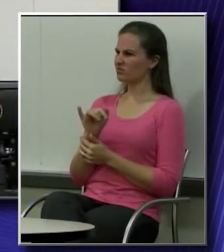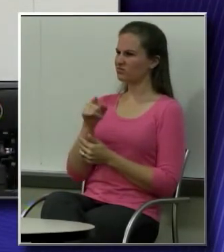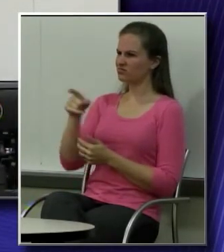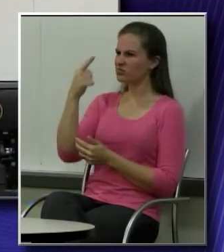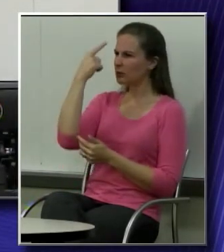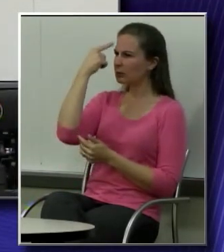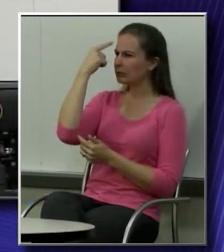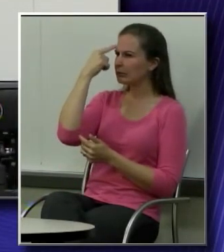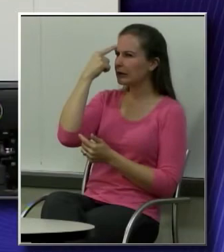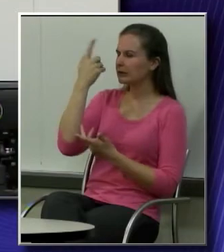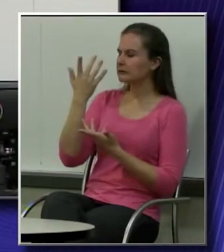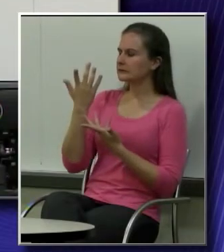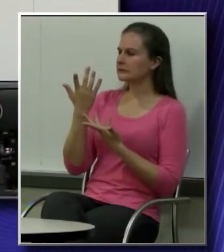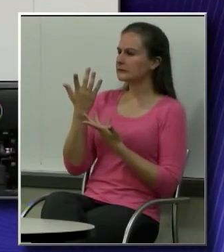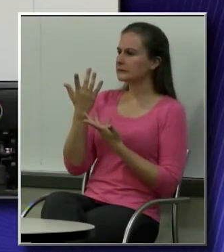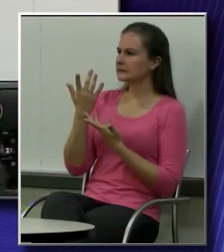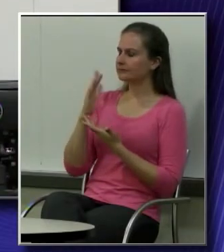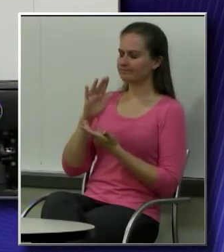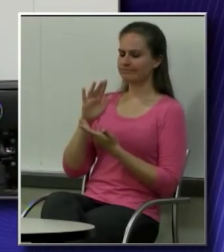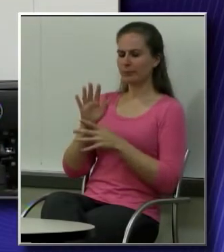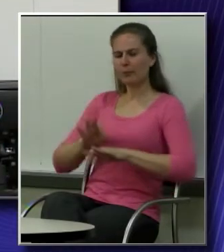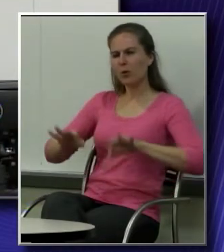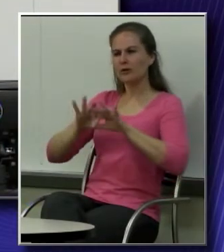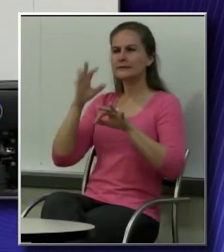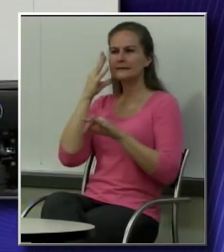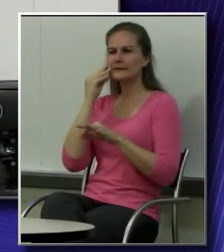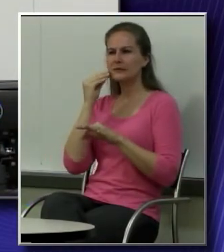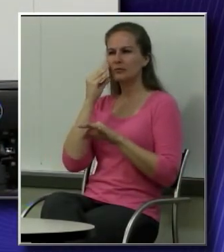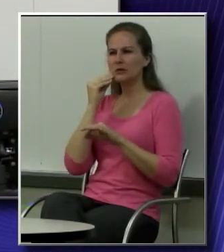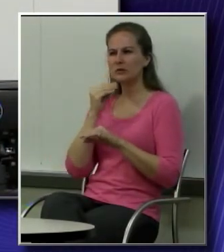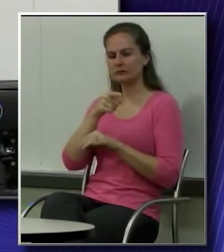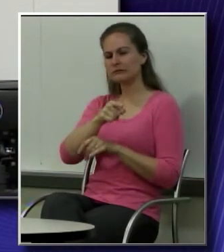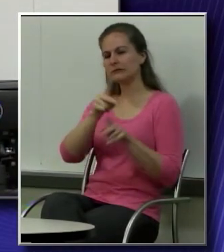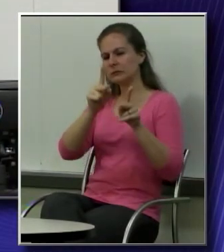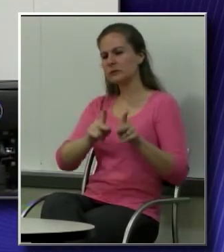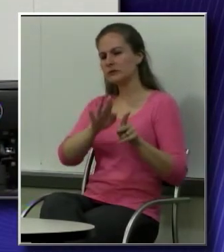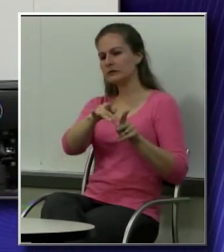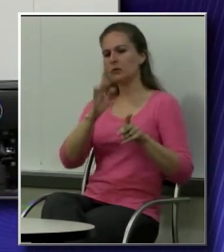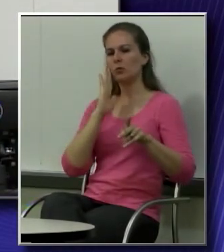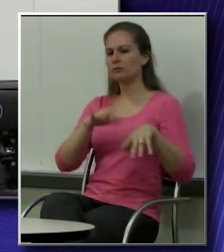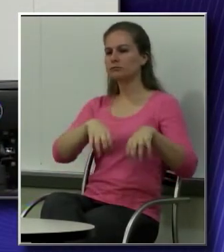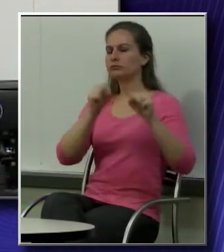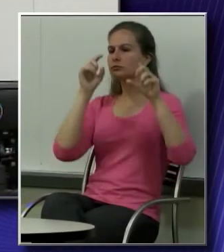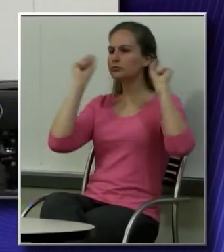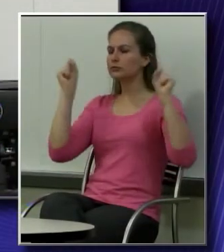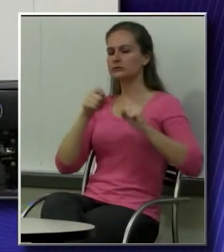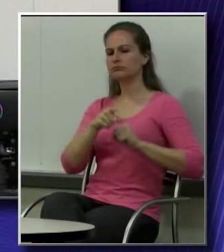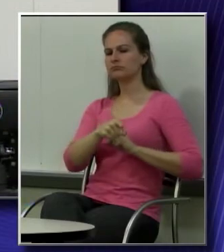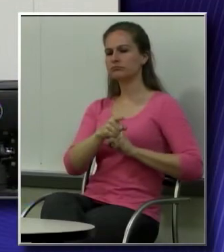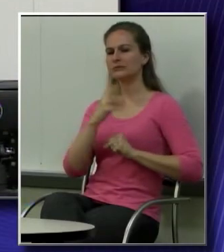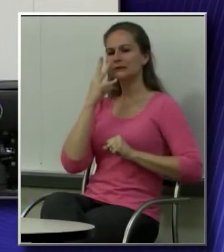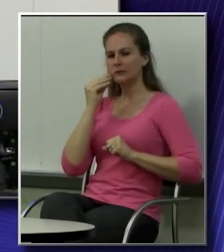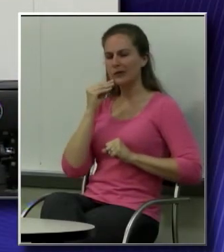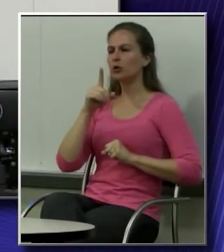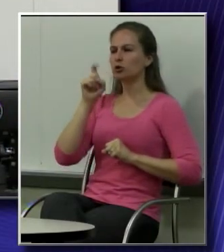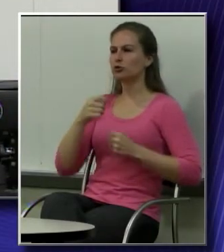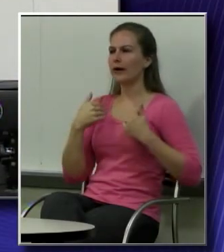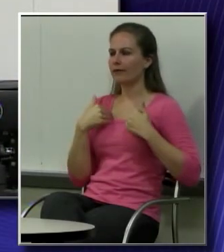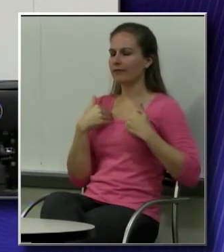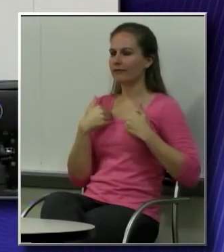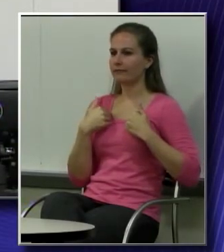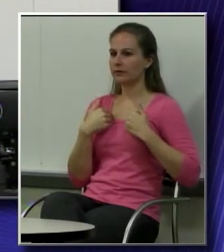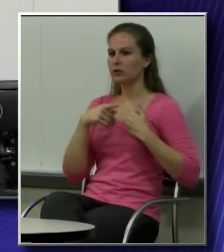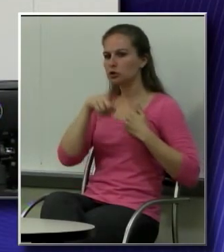think the essential experiences are that this person should have, the skill sets that they should be able to